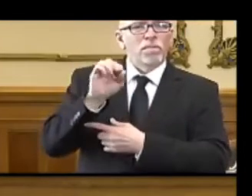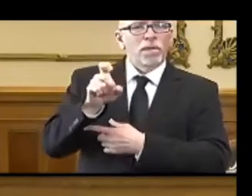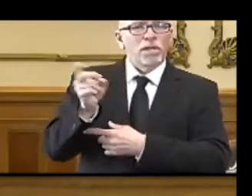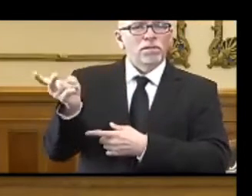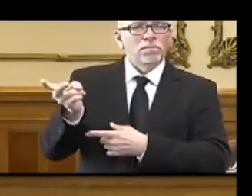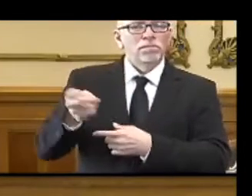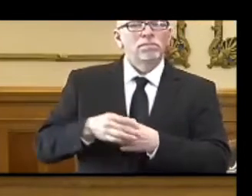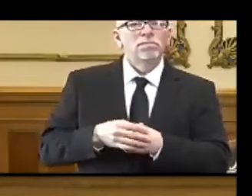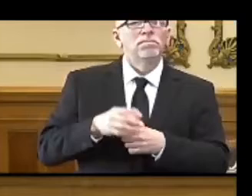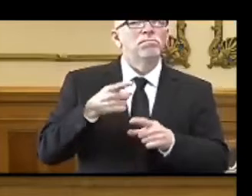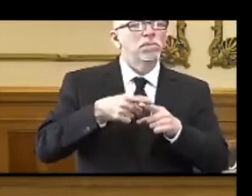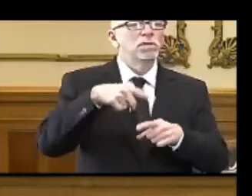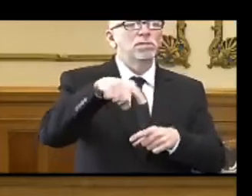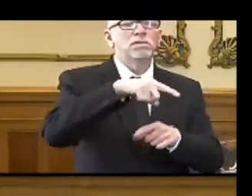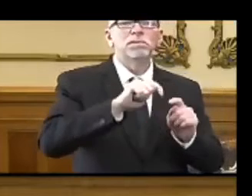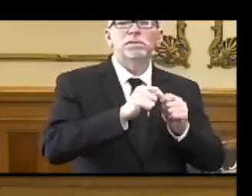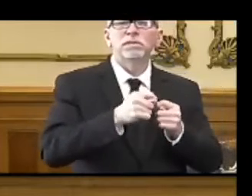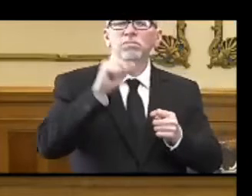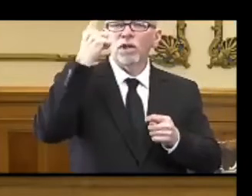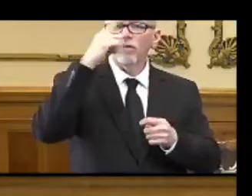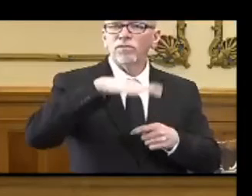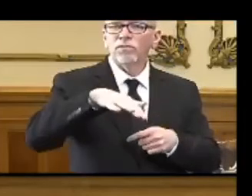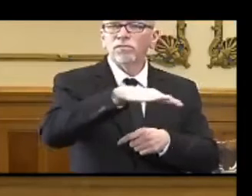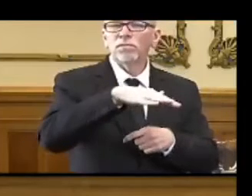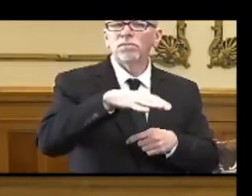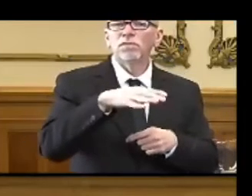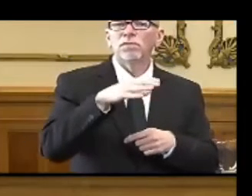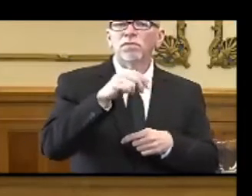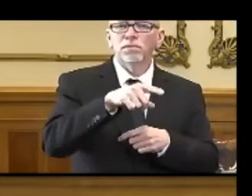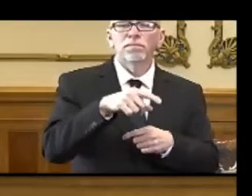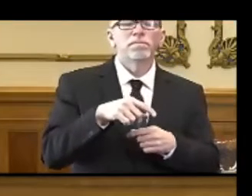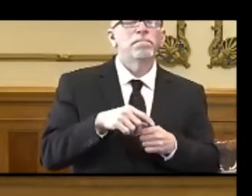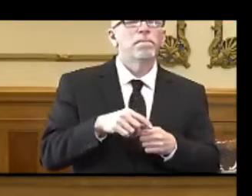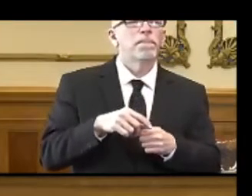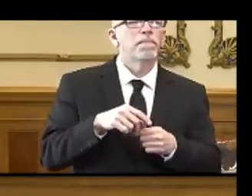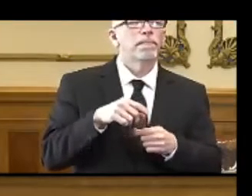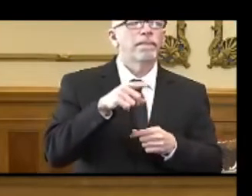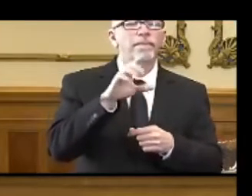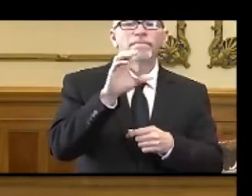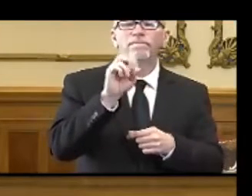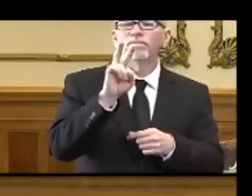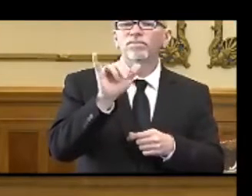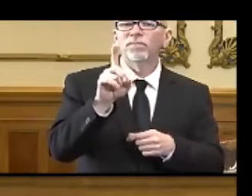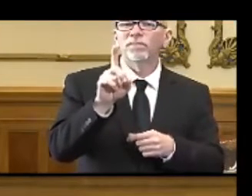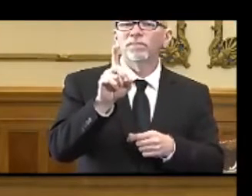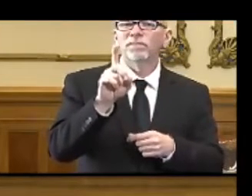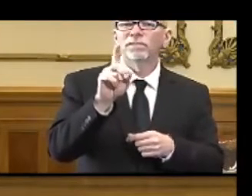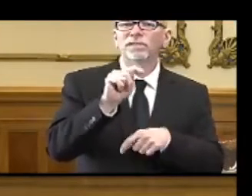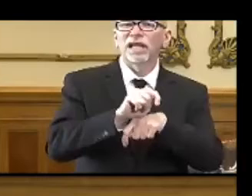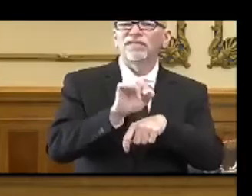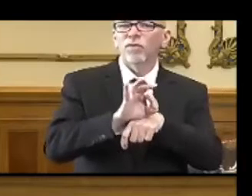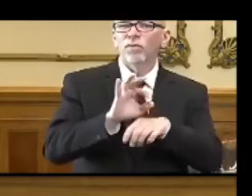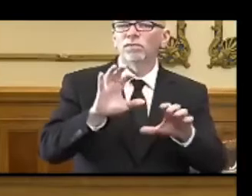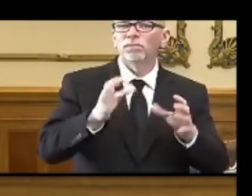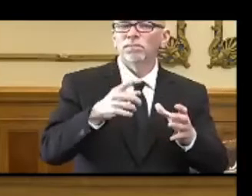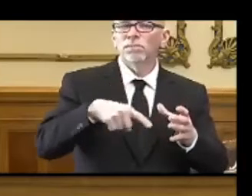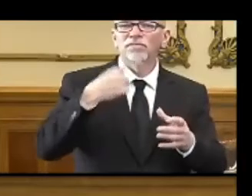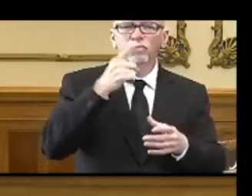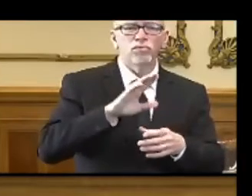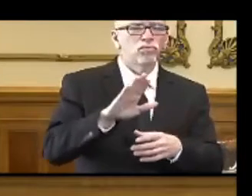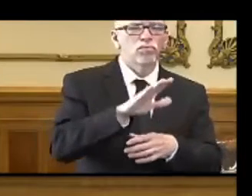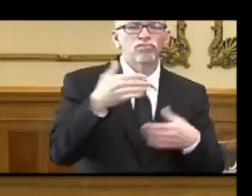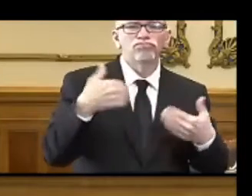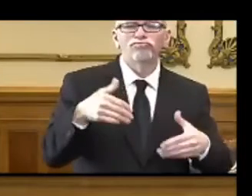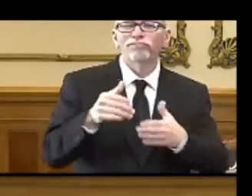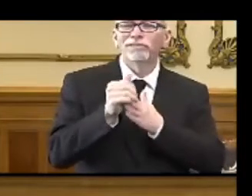Box, members of the governor's team, and members, my co-members of the COVID task force for all your leadership and